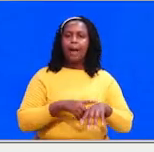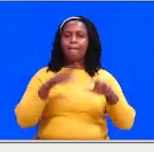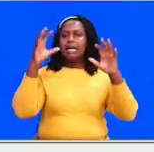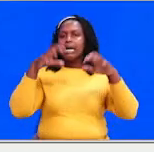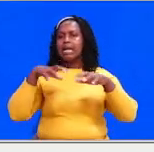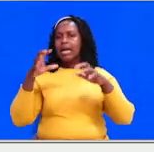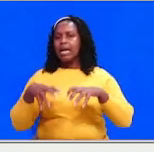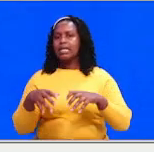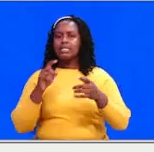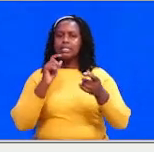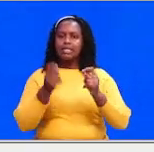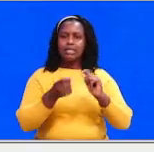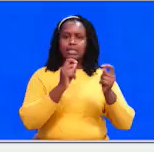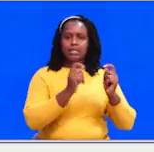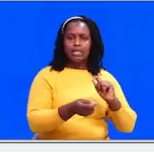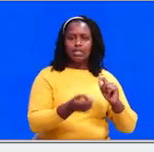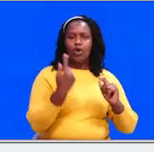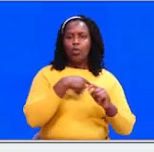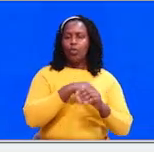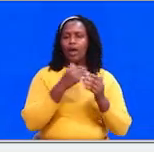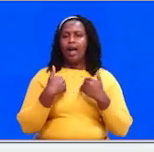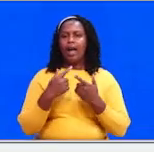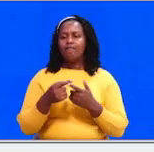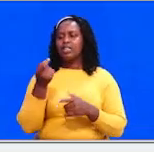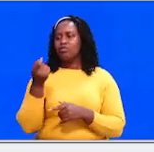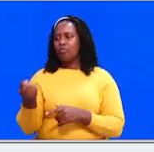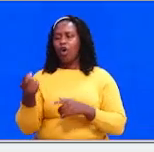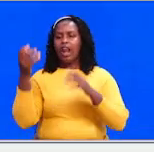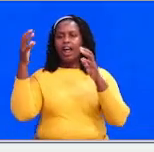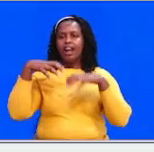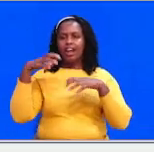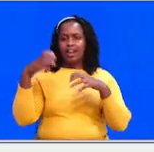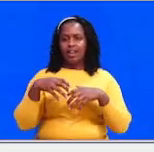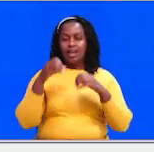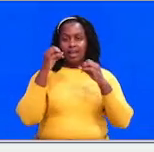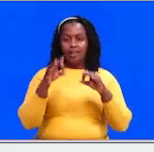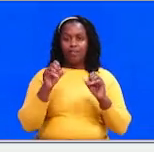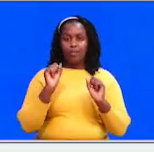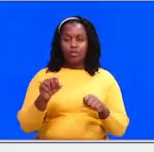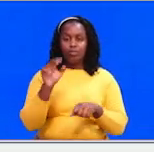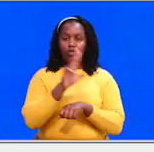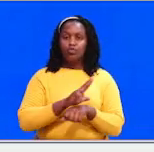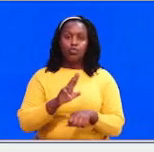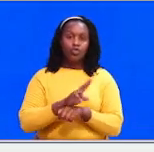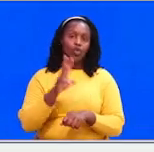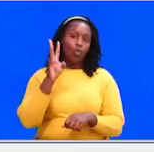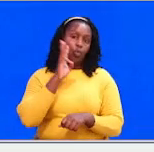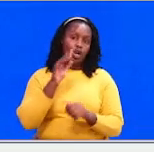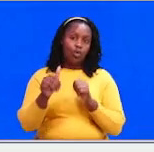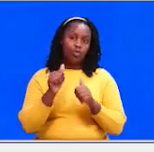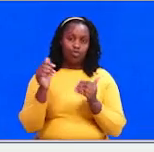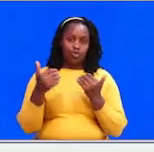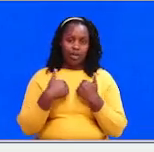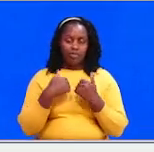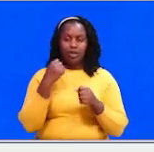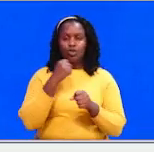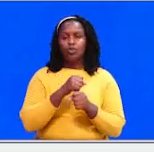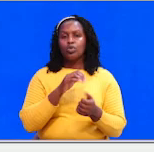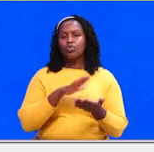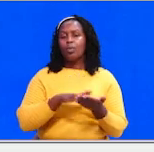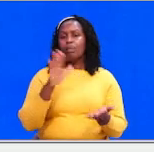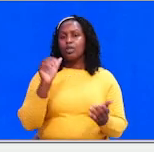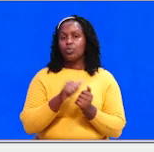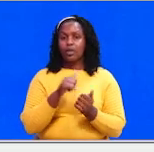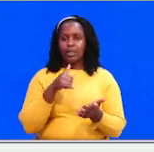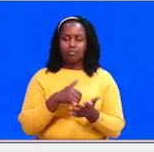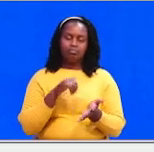and less rain. And so if you can be able to maximize the water that you're using and do so much with it, then that's